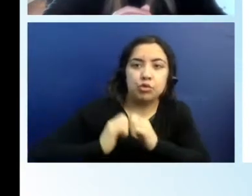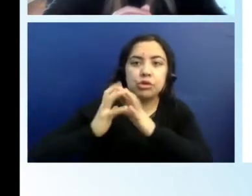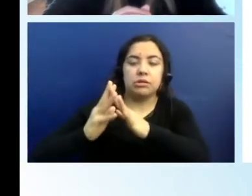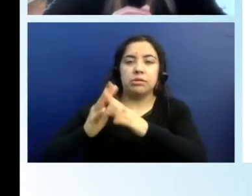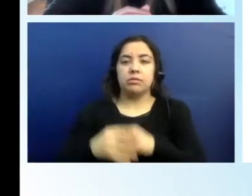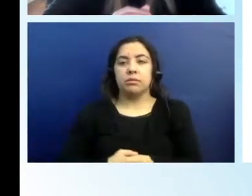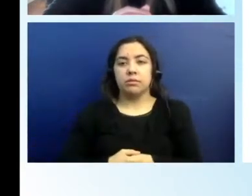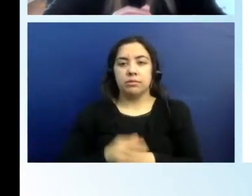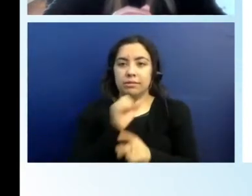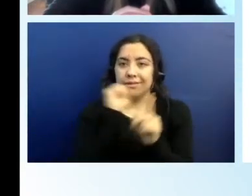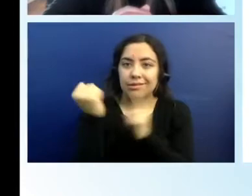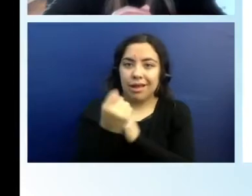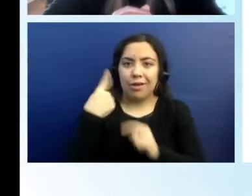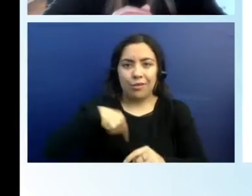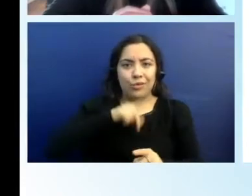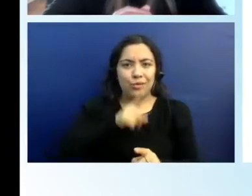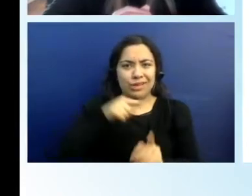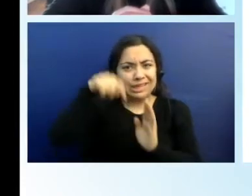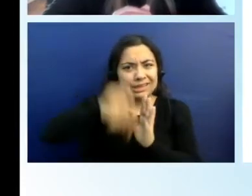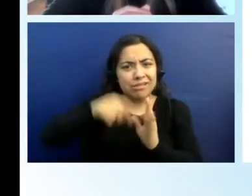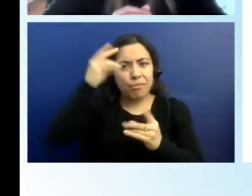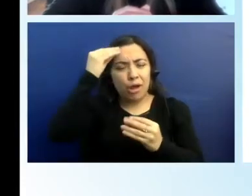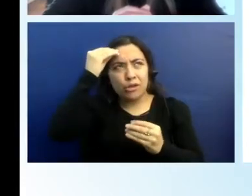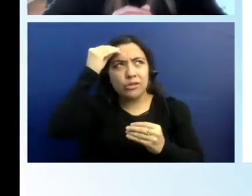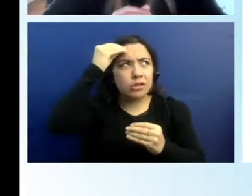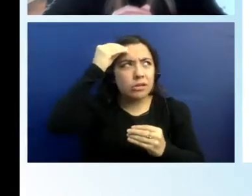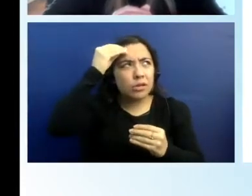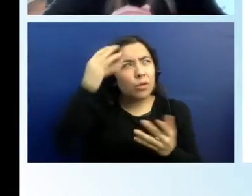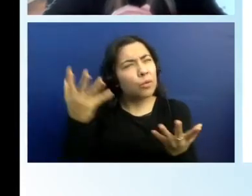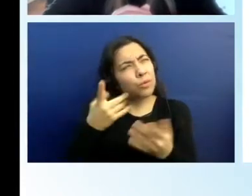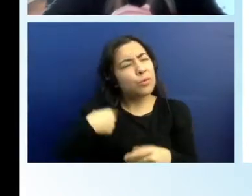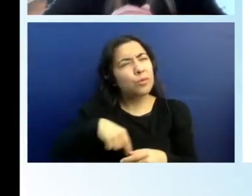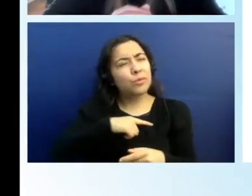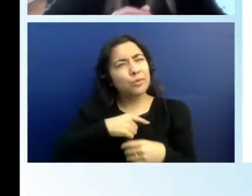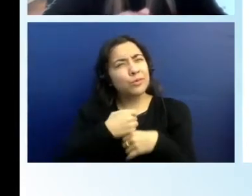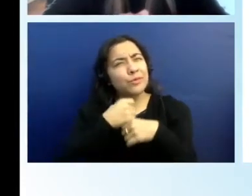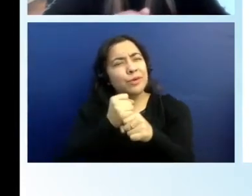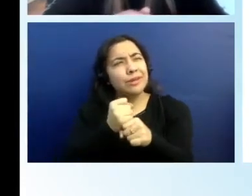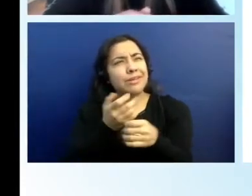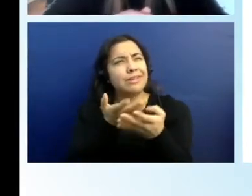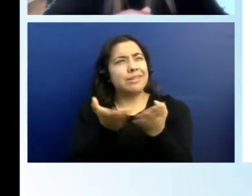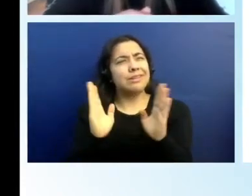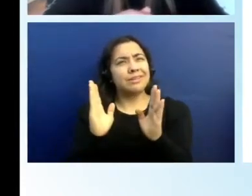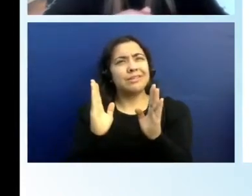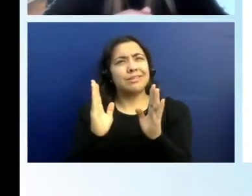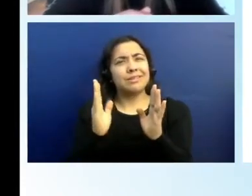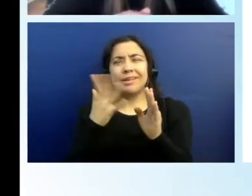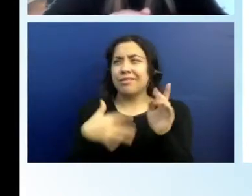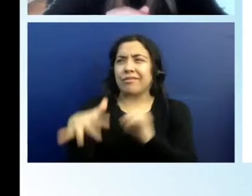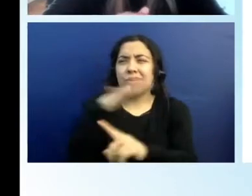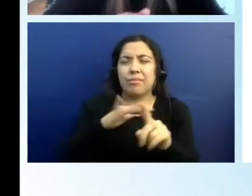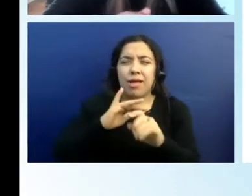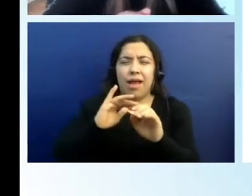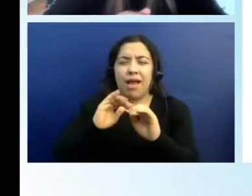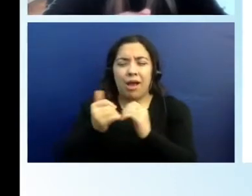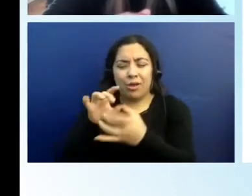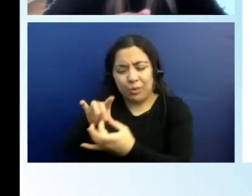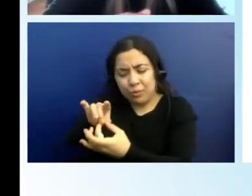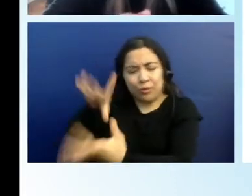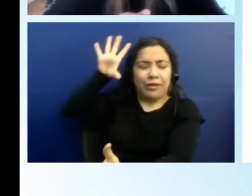know, what it is that we are creating in the built environment, and how can we break free from the conditions